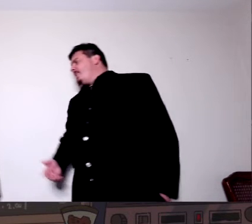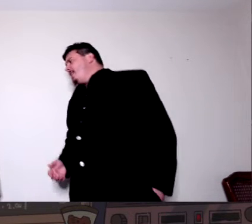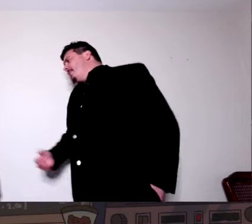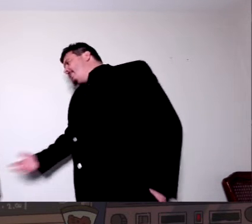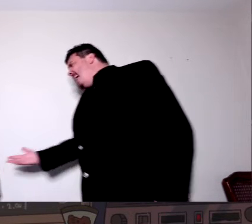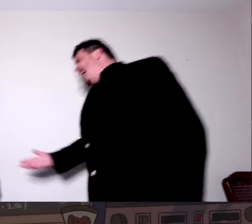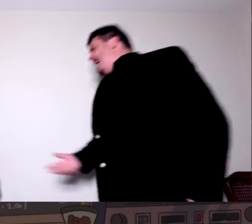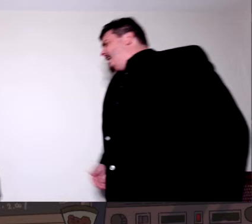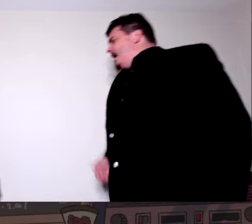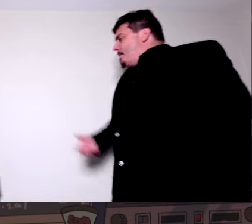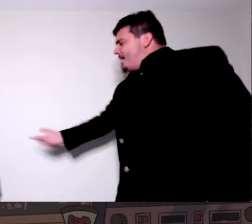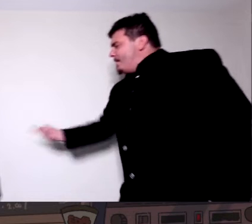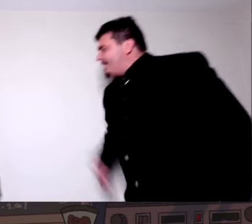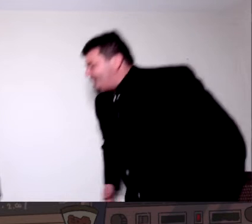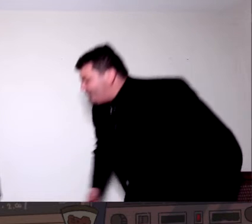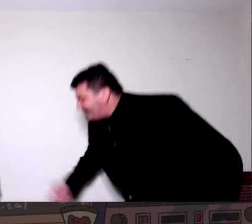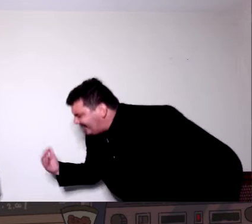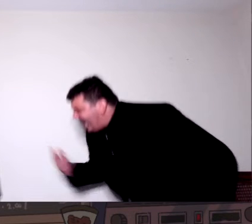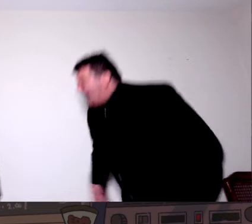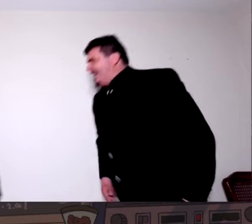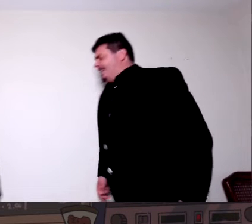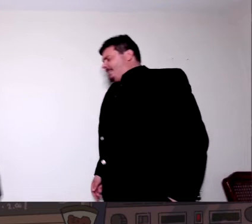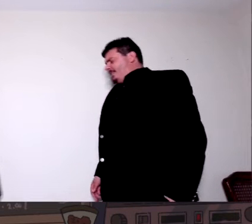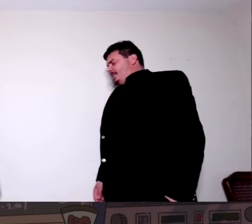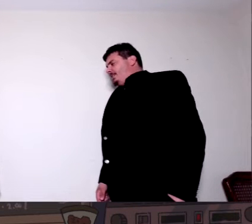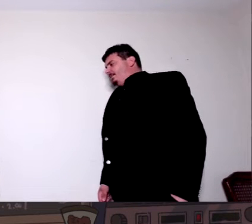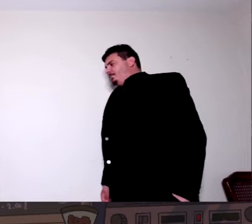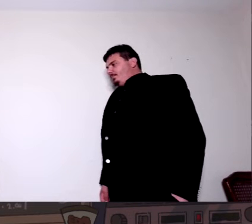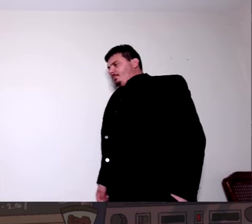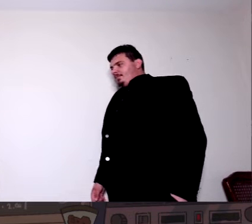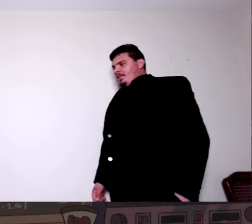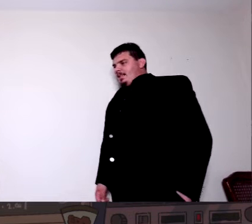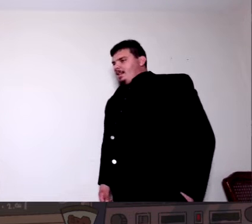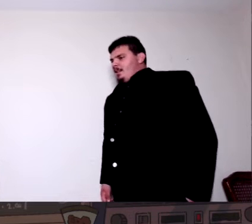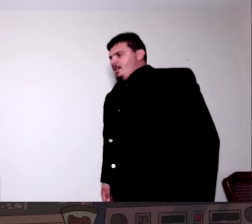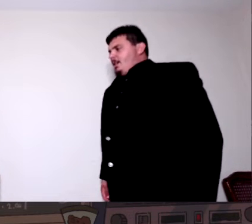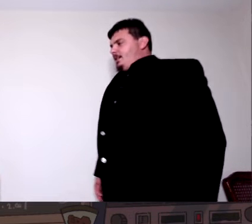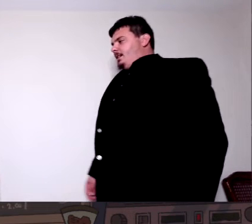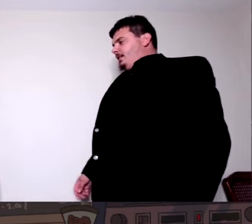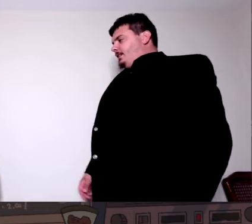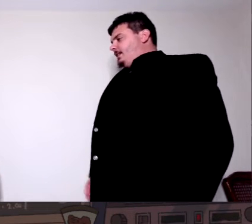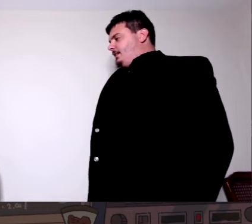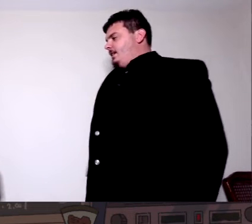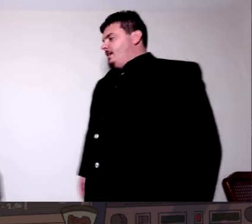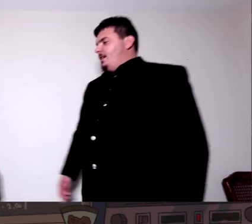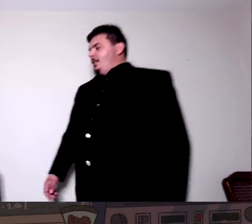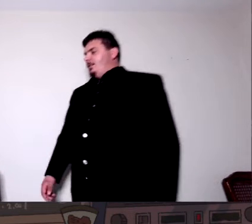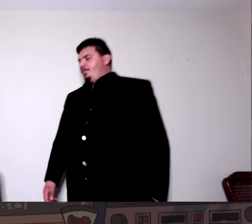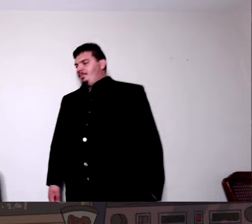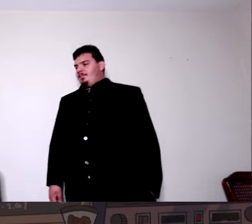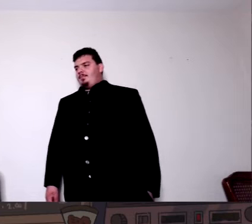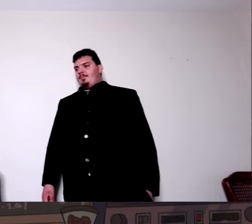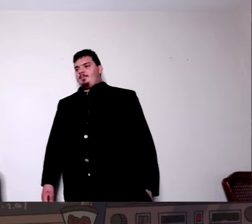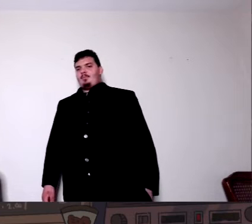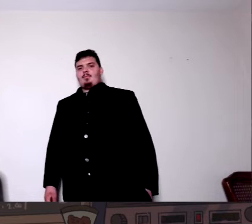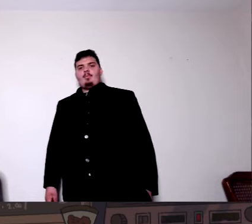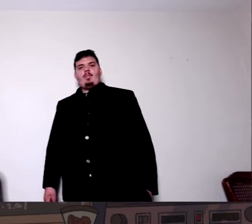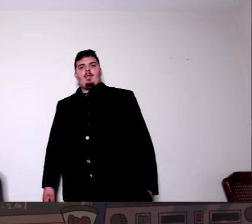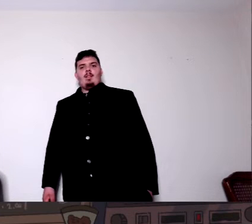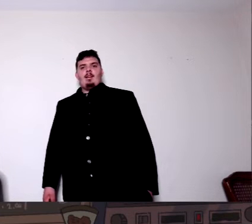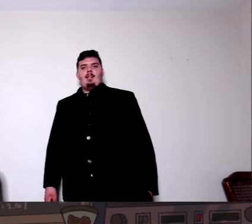You got something to say about the daddies? I just got to say, I love you daddies. You big,